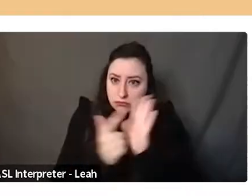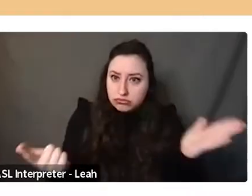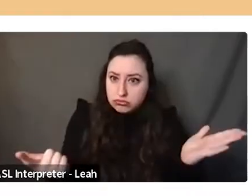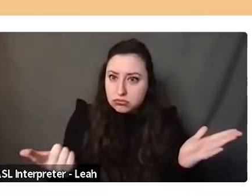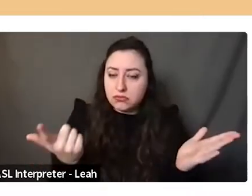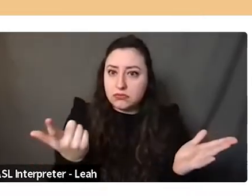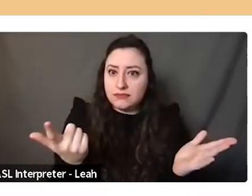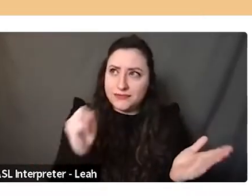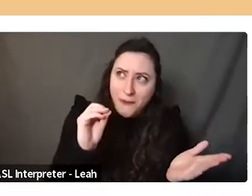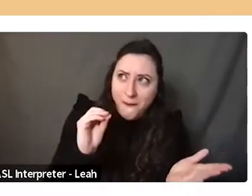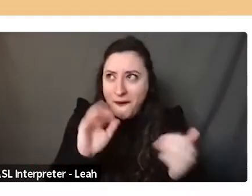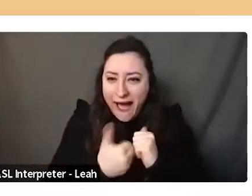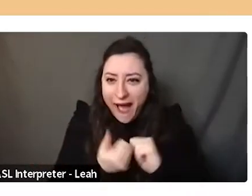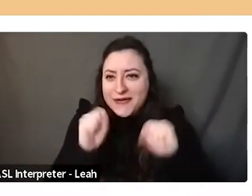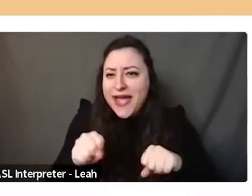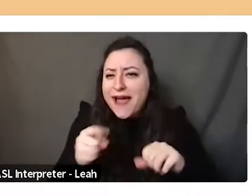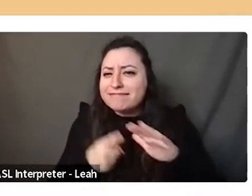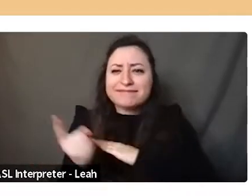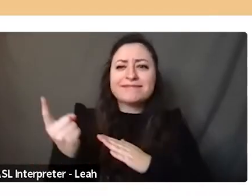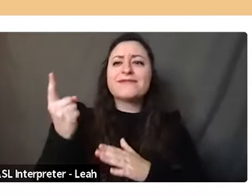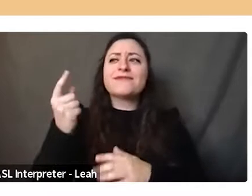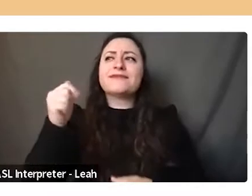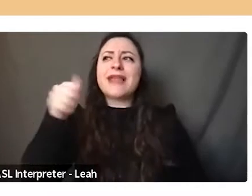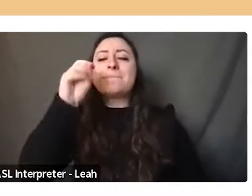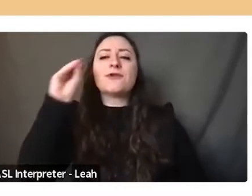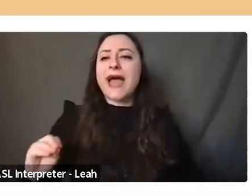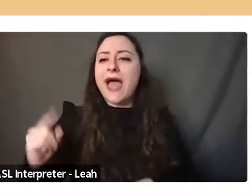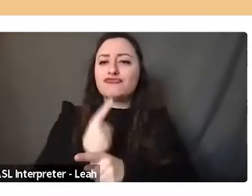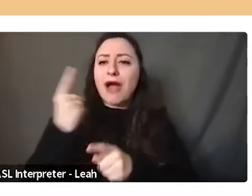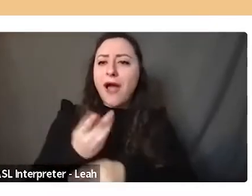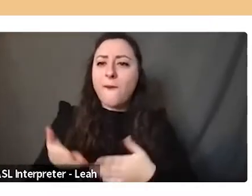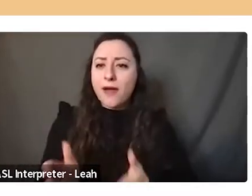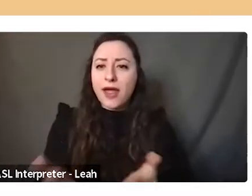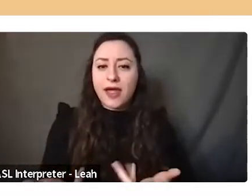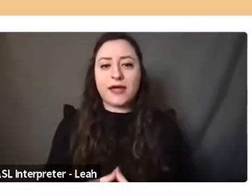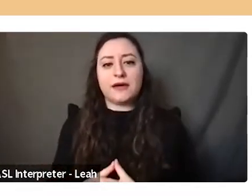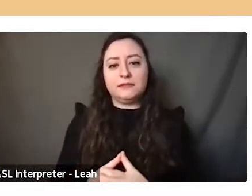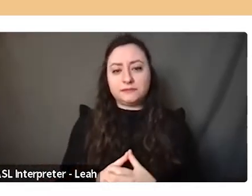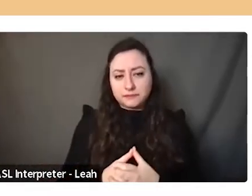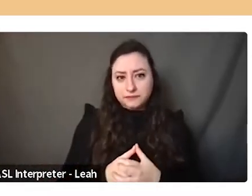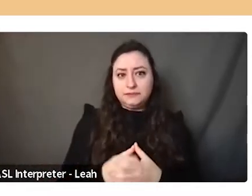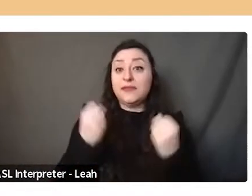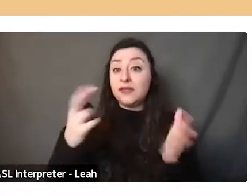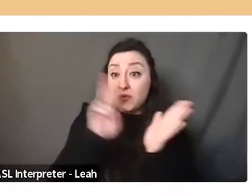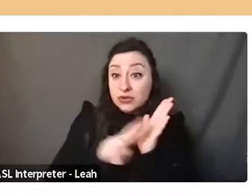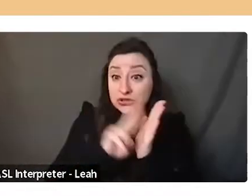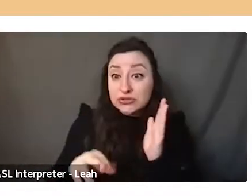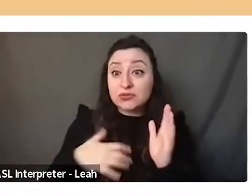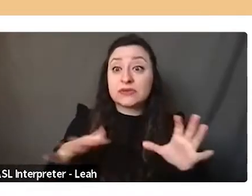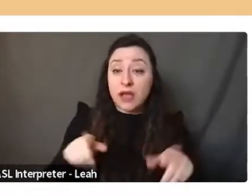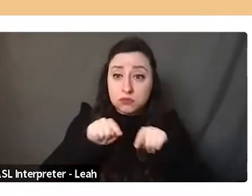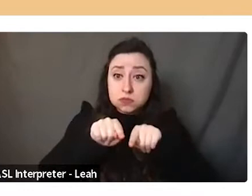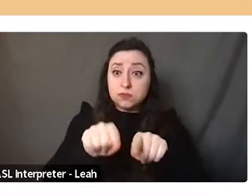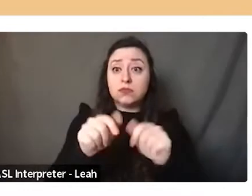how are you how are you sure you're part of the 10%? And so a lot of the field research that we've done in parallel to